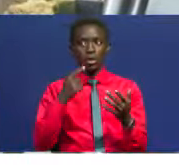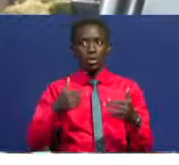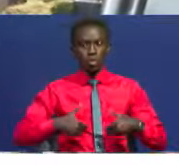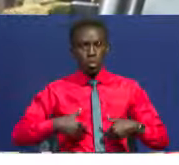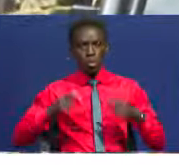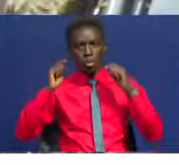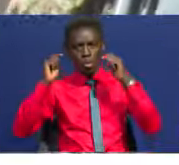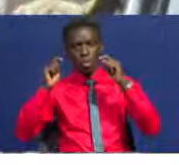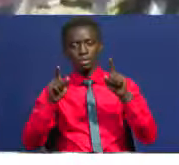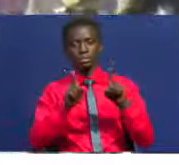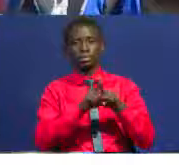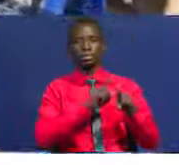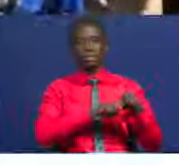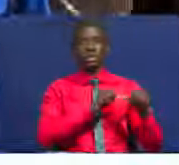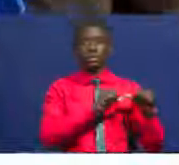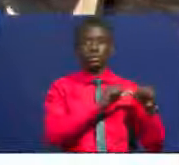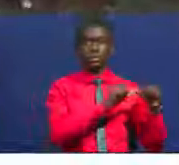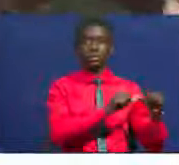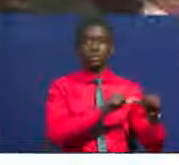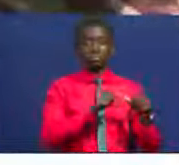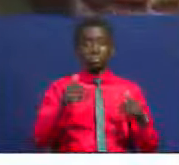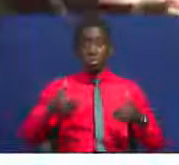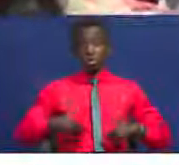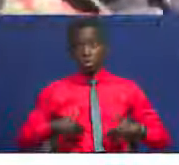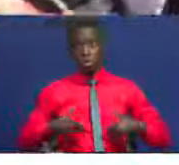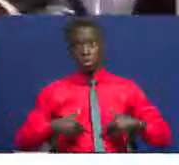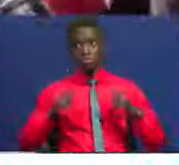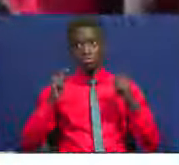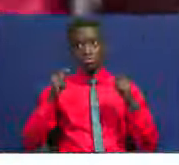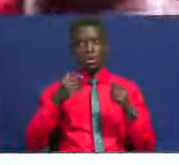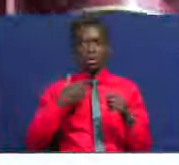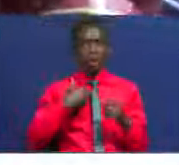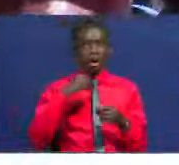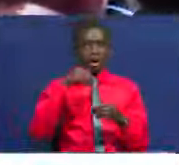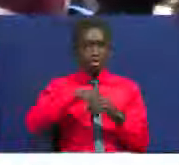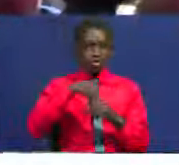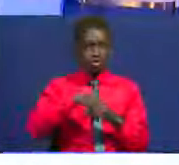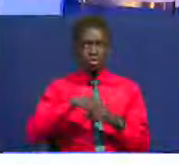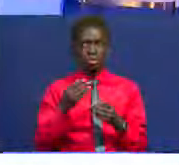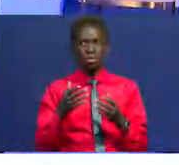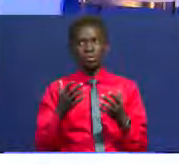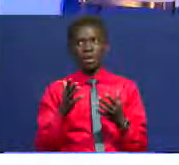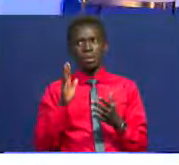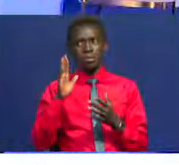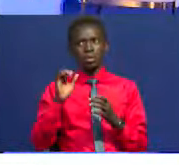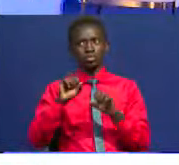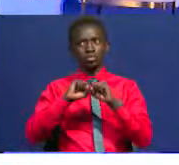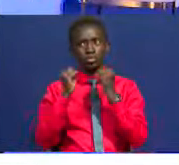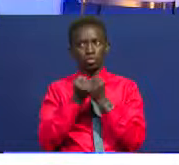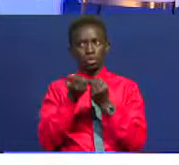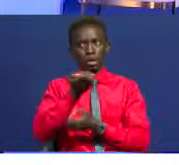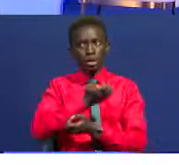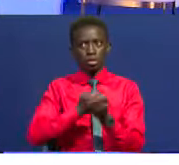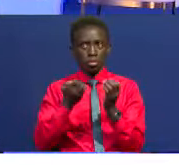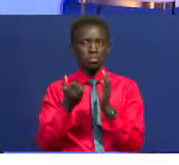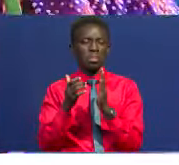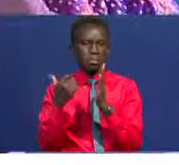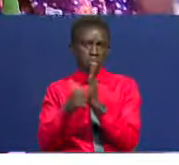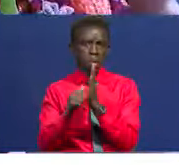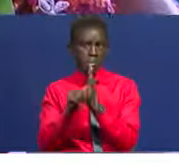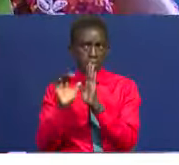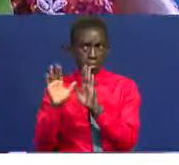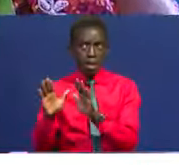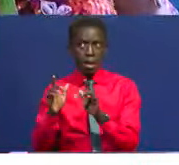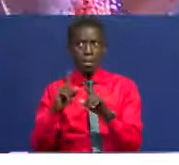country demanding for inclusion and action on pressing socio-economic issues. Speakers at the conference emphasized